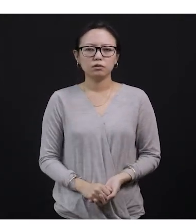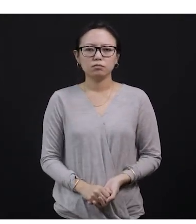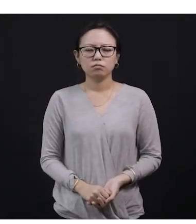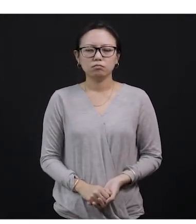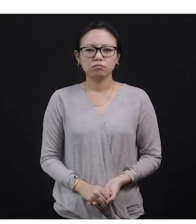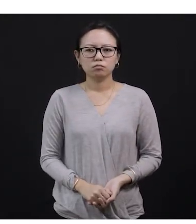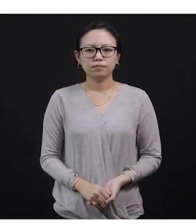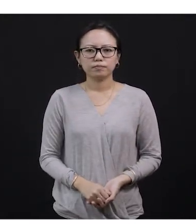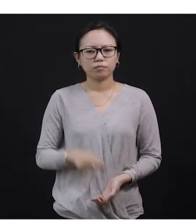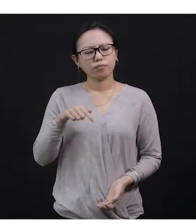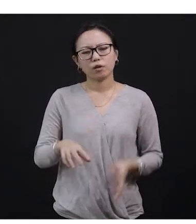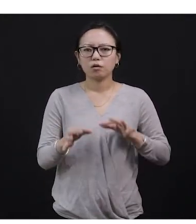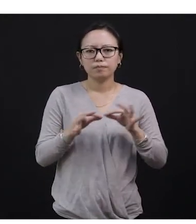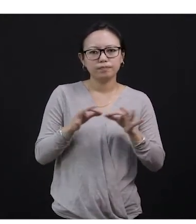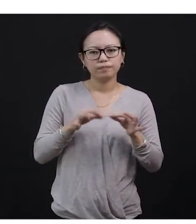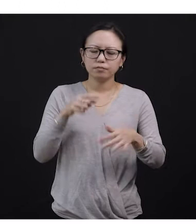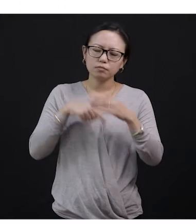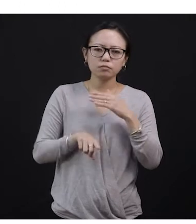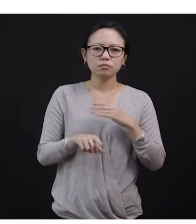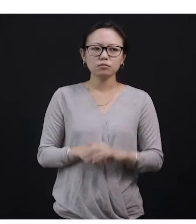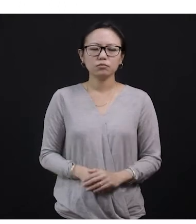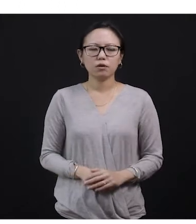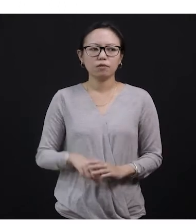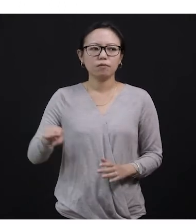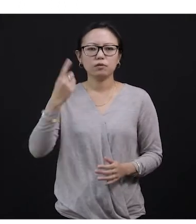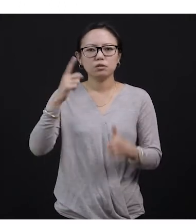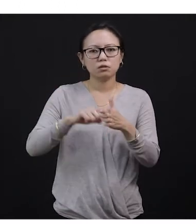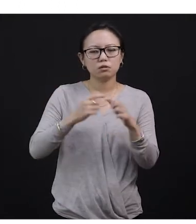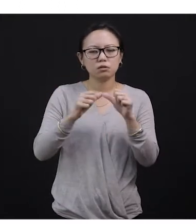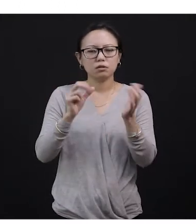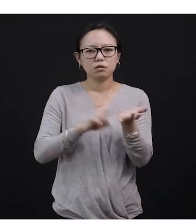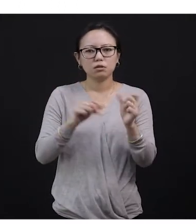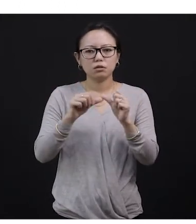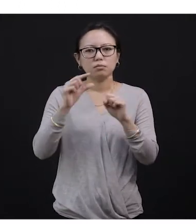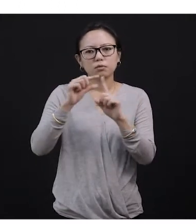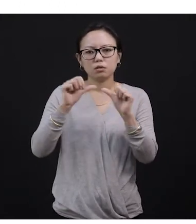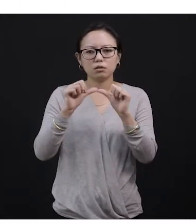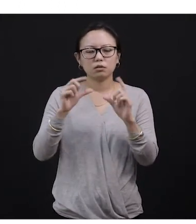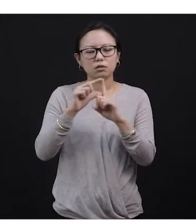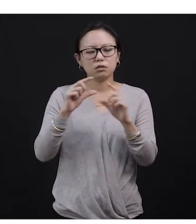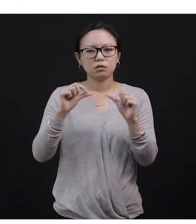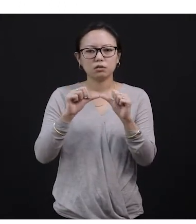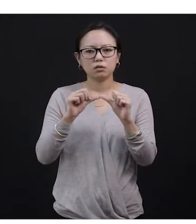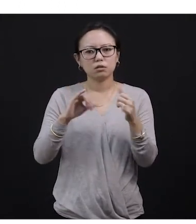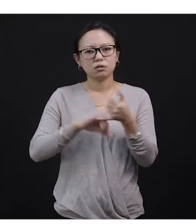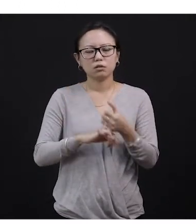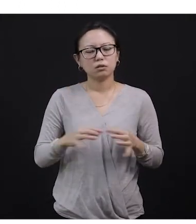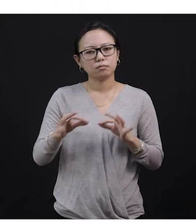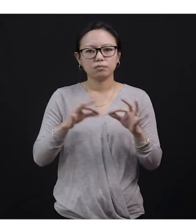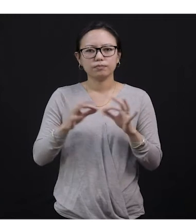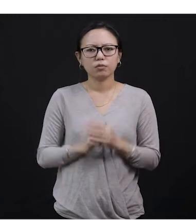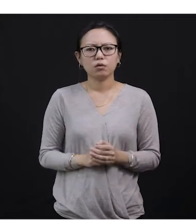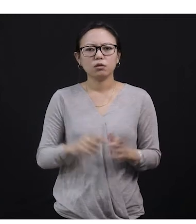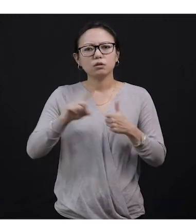me explain to you about this Janapadas first. Okay. So these Janapadas, they were a clan.